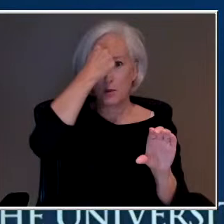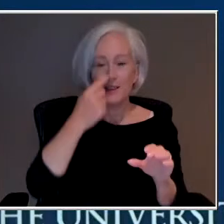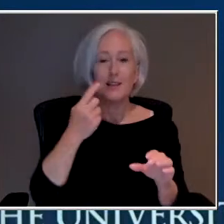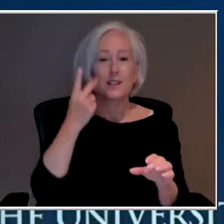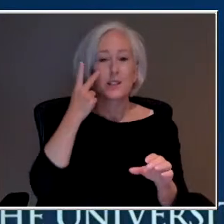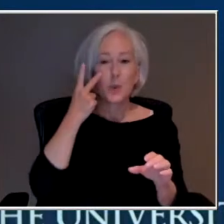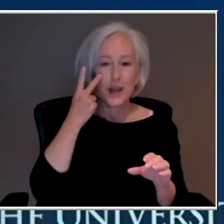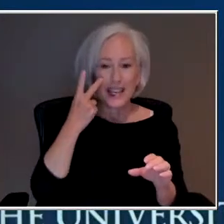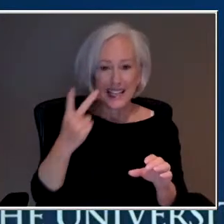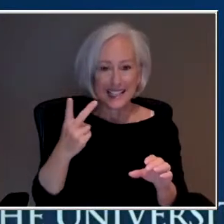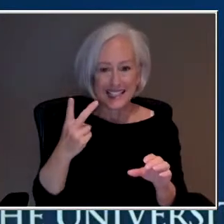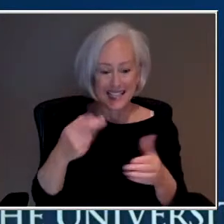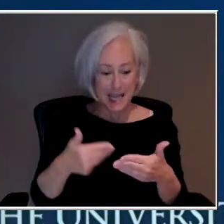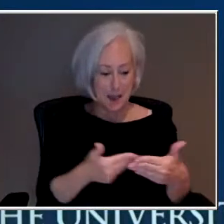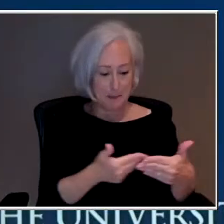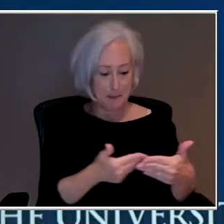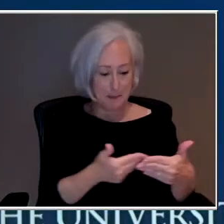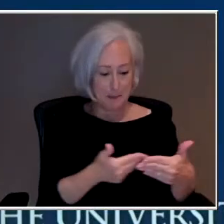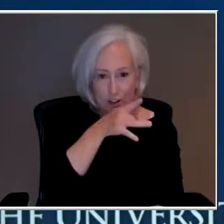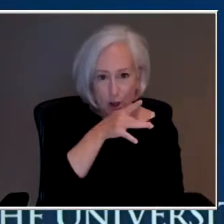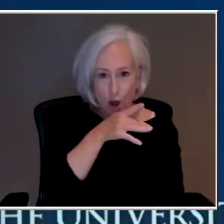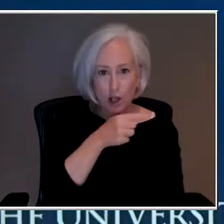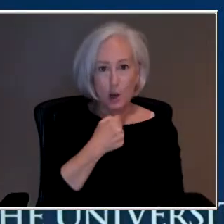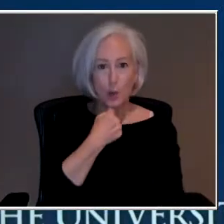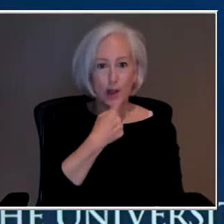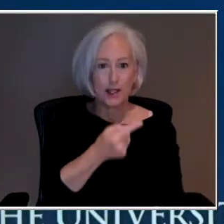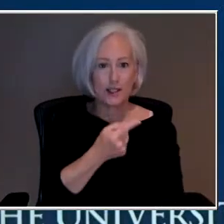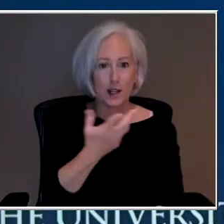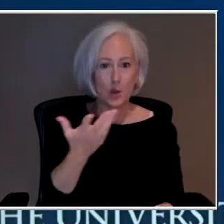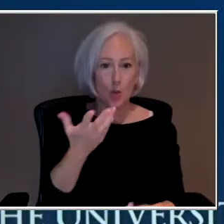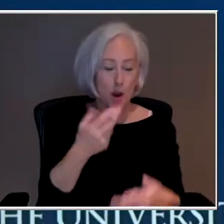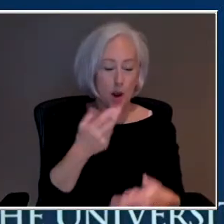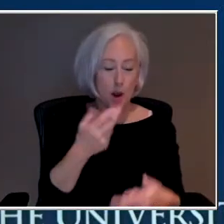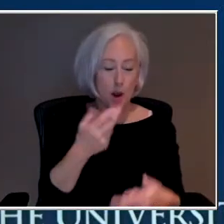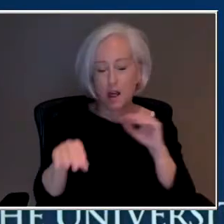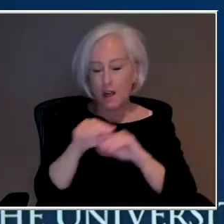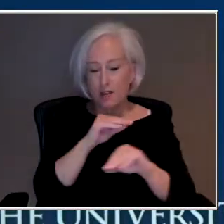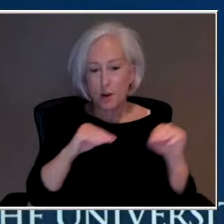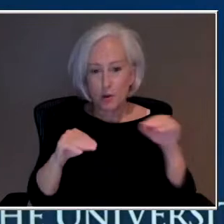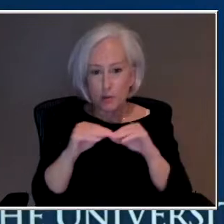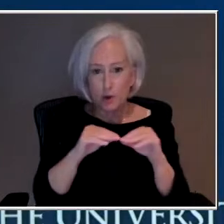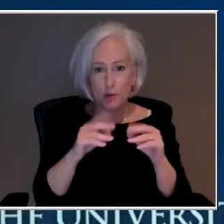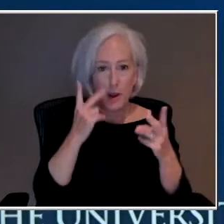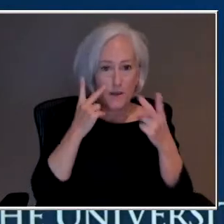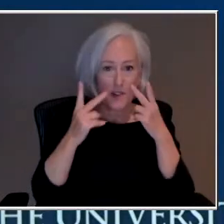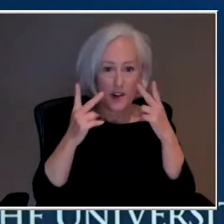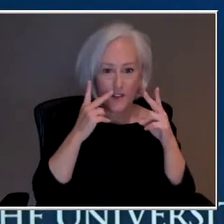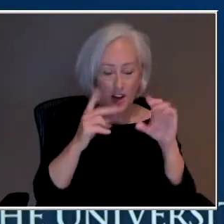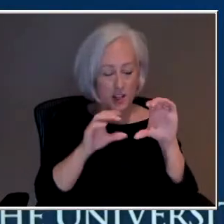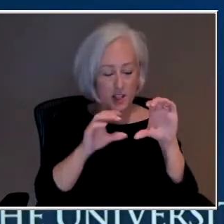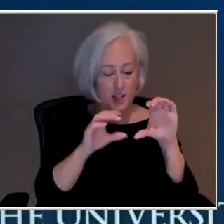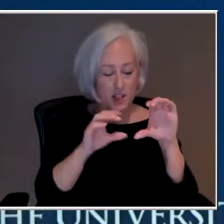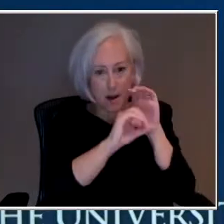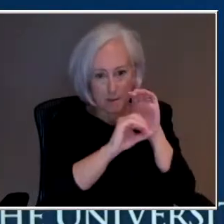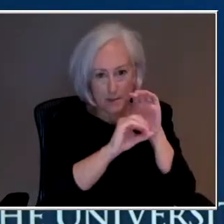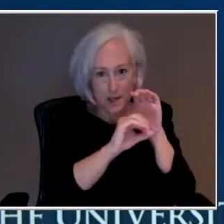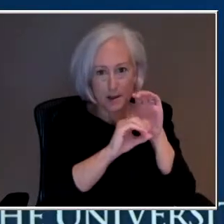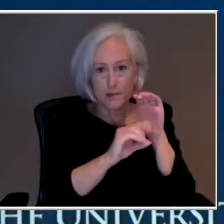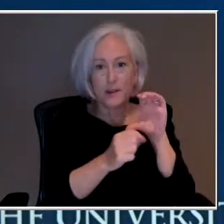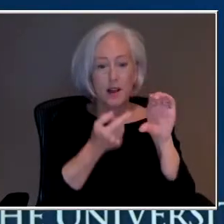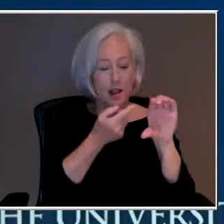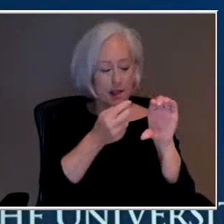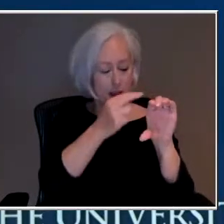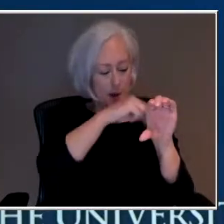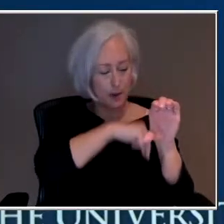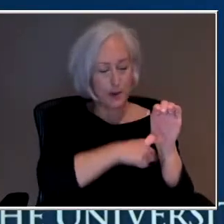talk or even tell you their problems, we can, based on their motility, their vision, their pupil exam, their optic nerves, we can pick up on a lot of subtle signs and symptoms